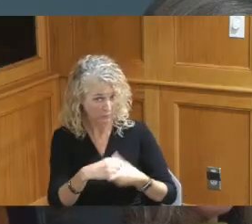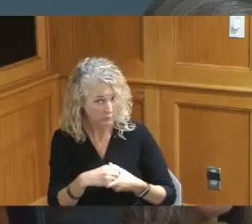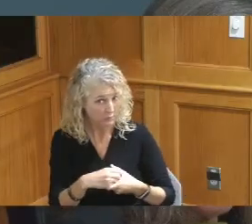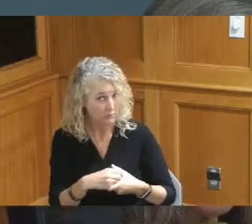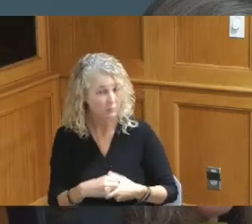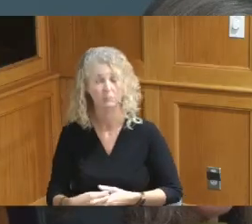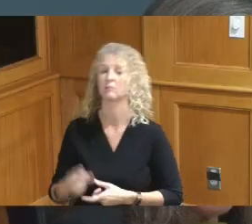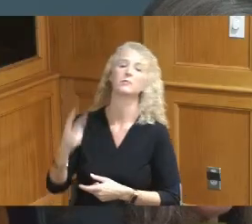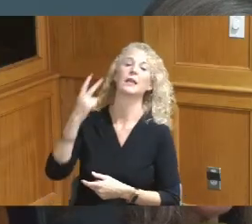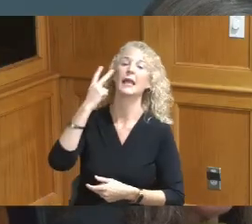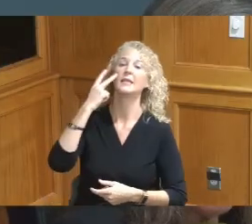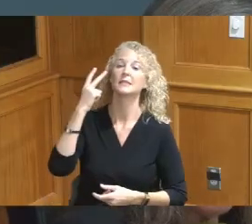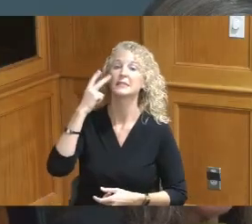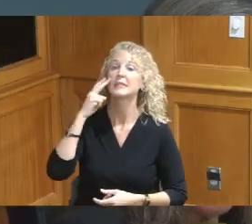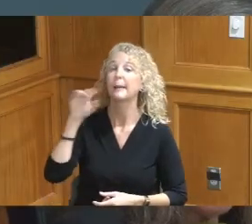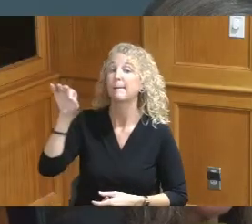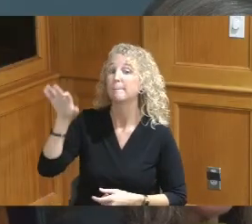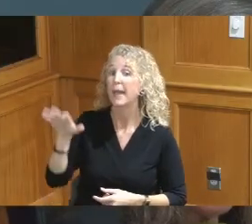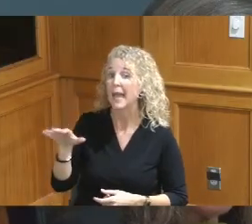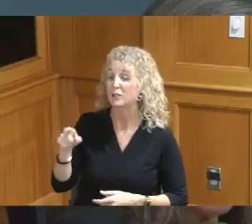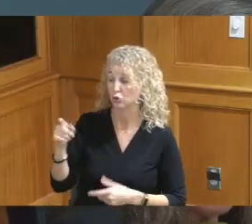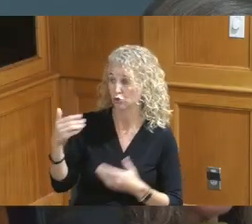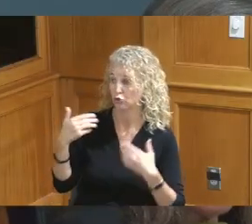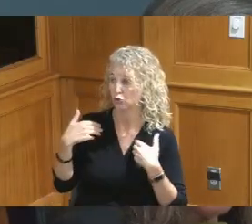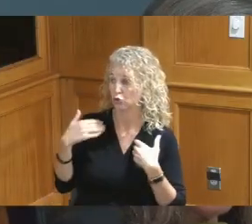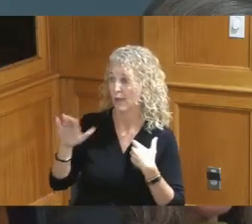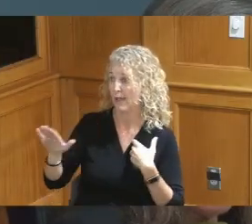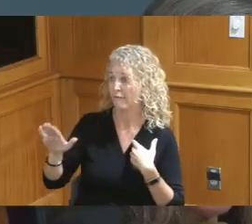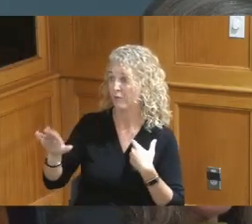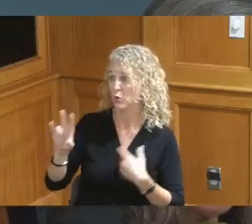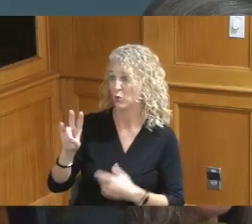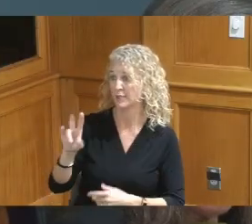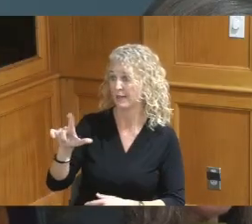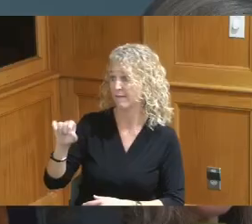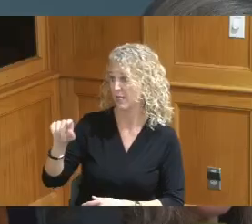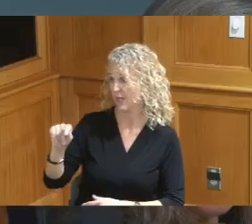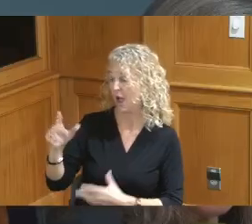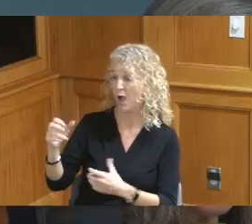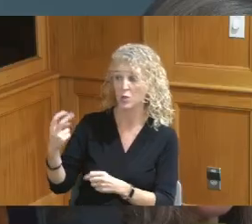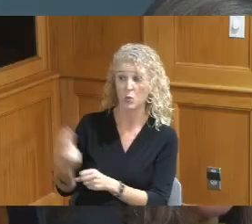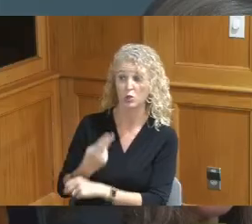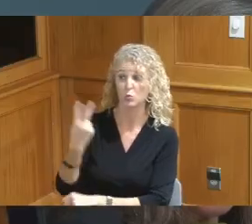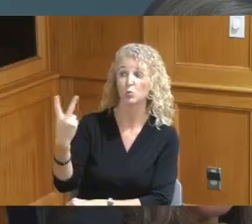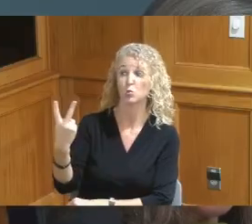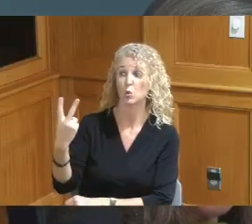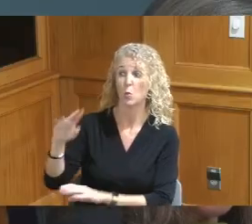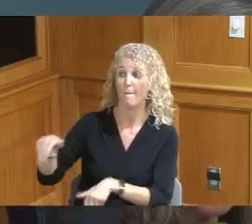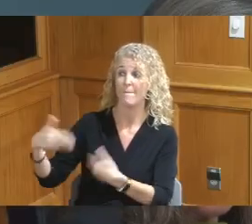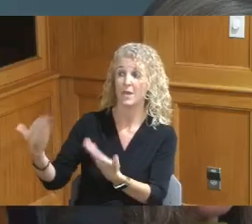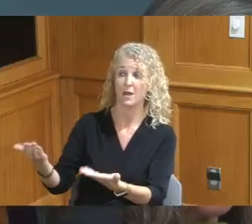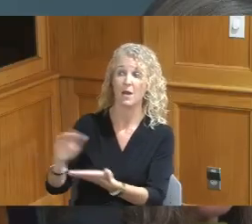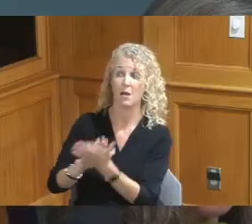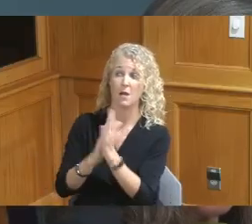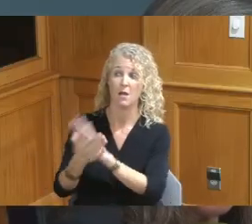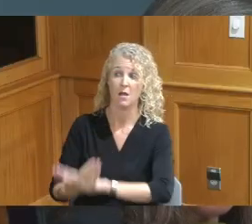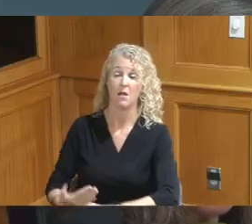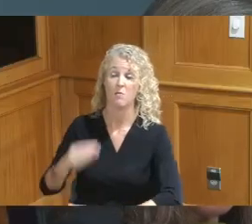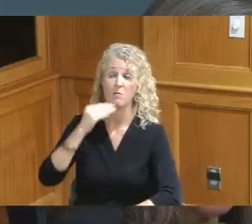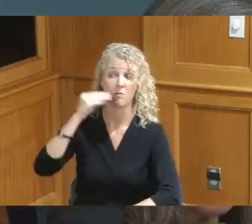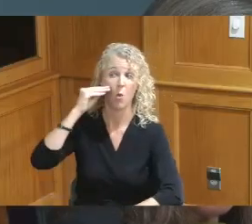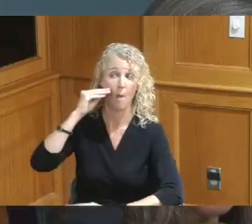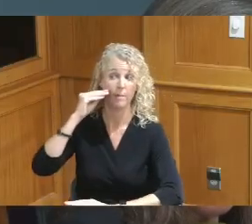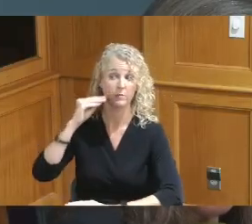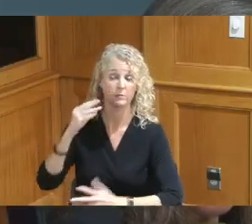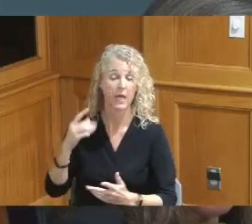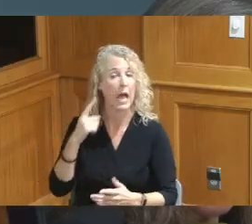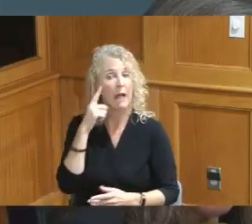at the pastors that are there. Do you have, of your 7 lots, would you like to use 2 of them for veterans housing? And I think